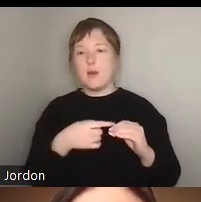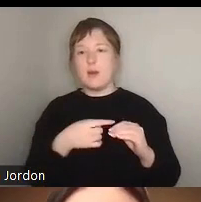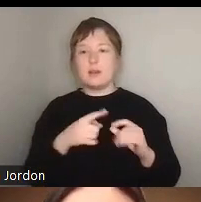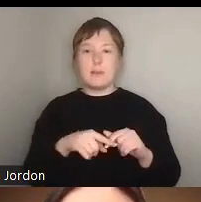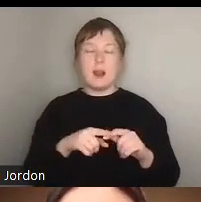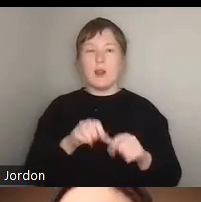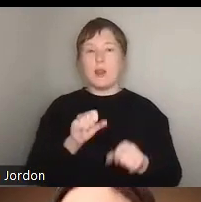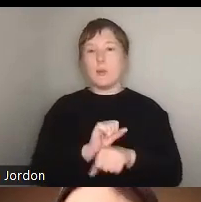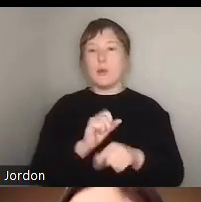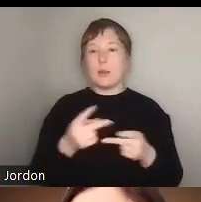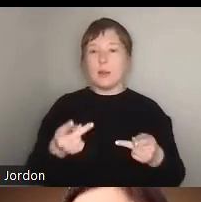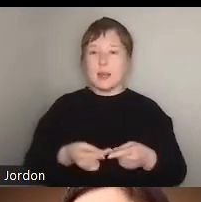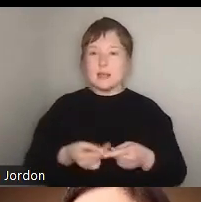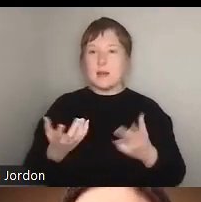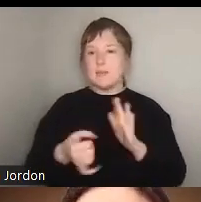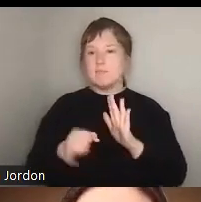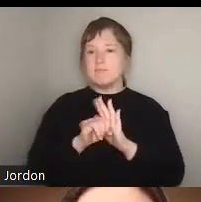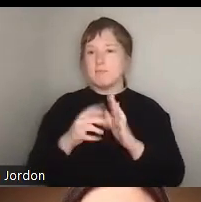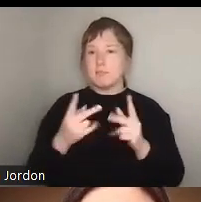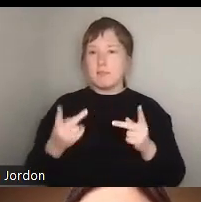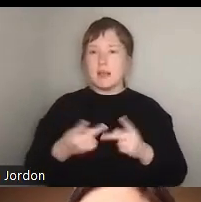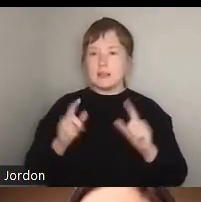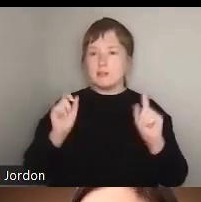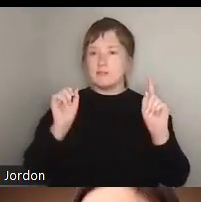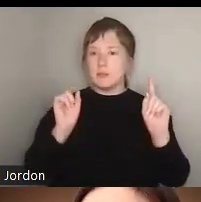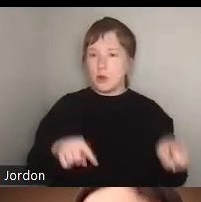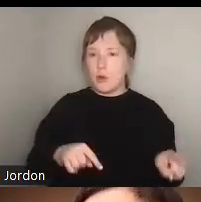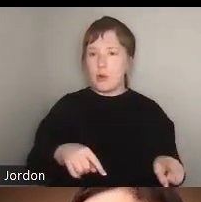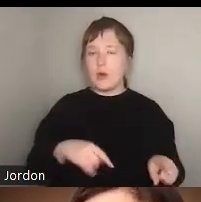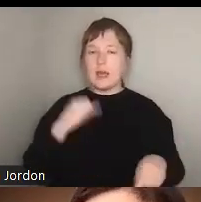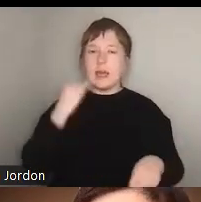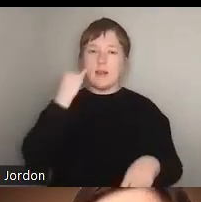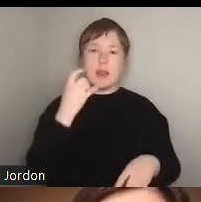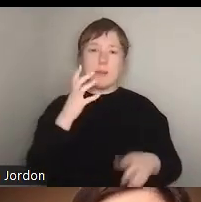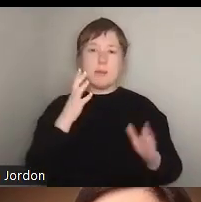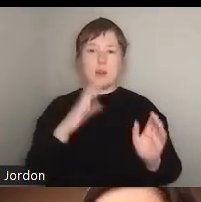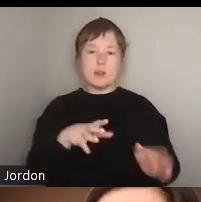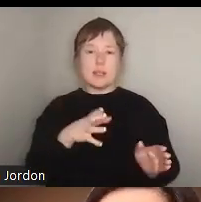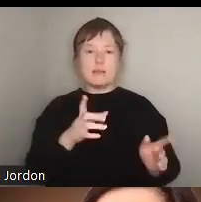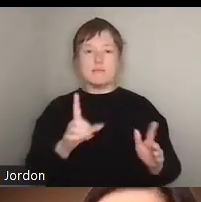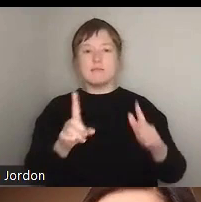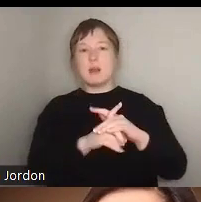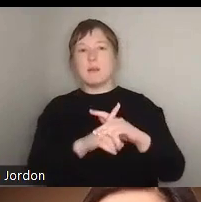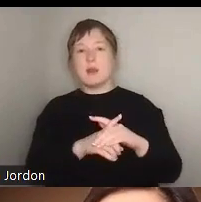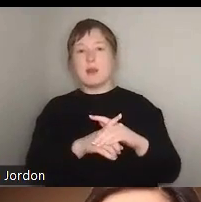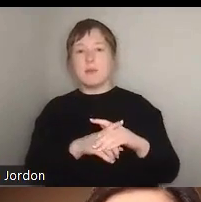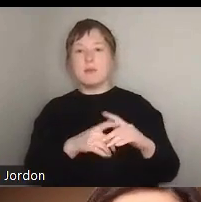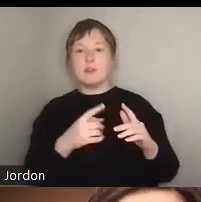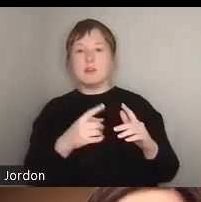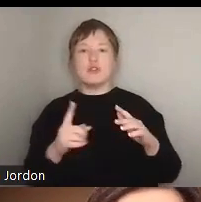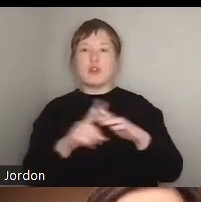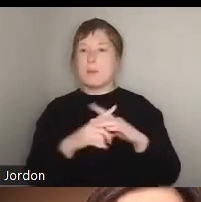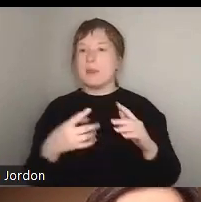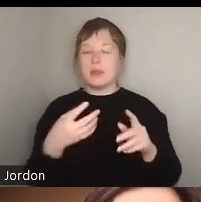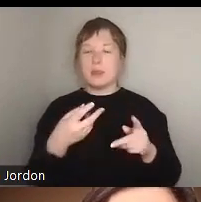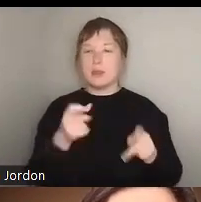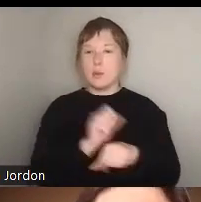but identifying a place where they can go, say if that person were to come up, like to show up at the workplace,